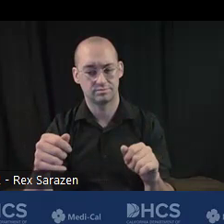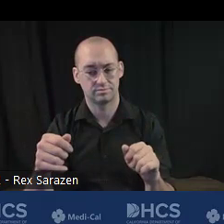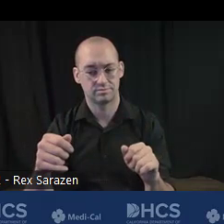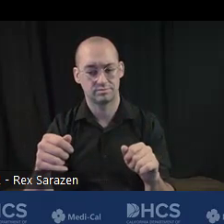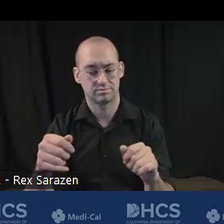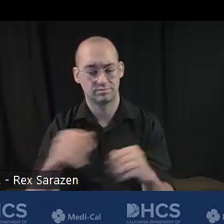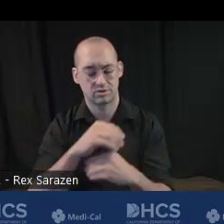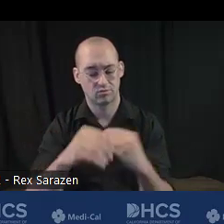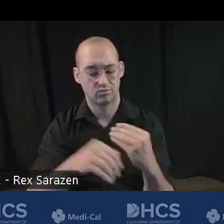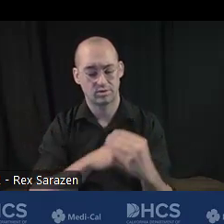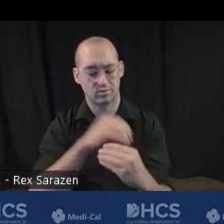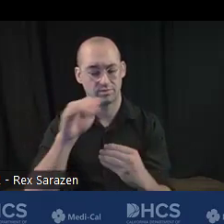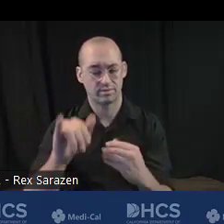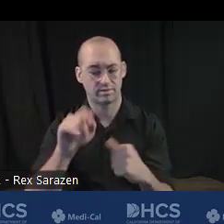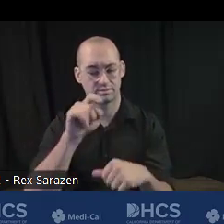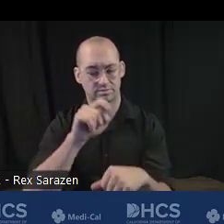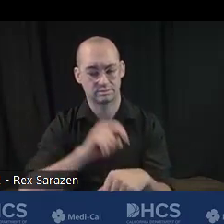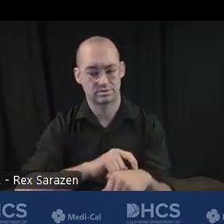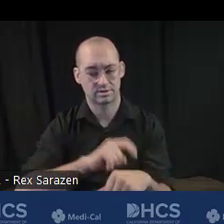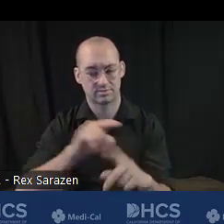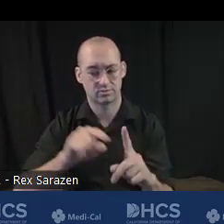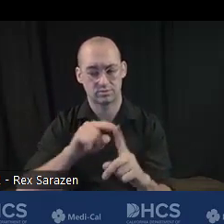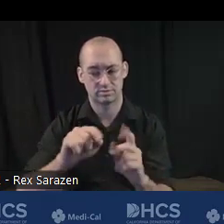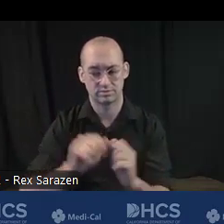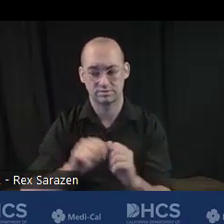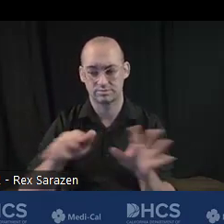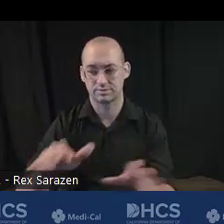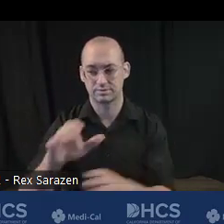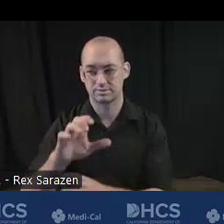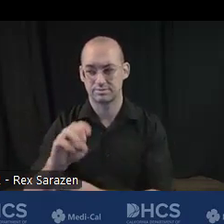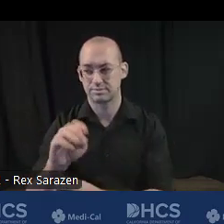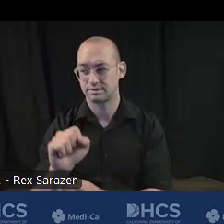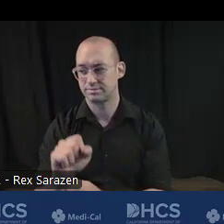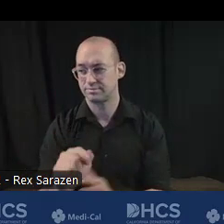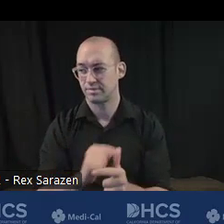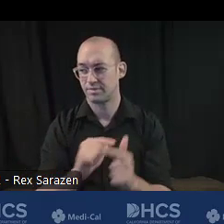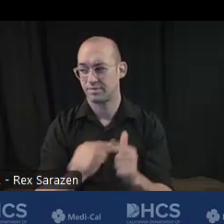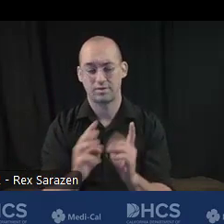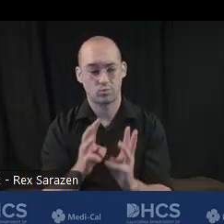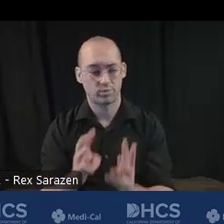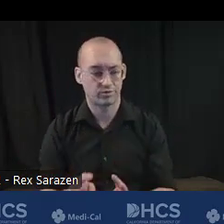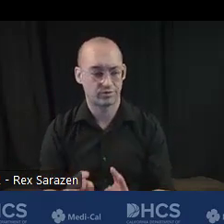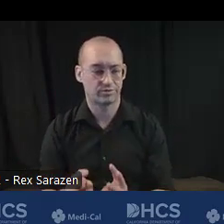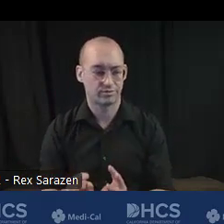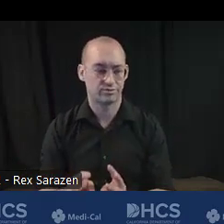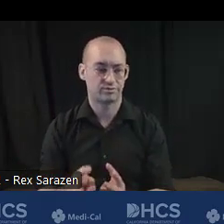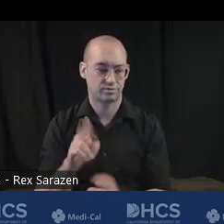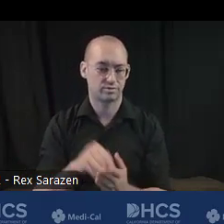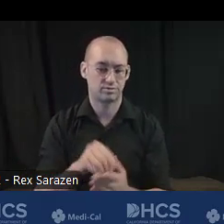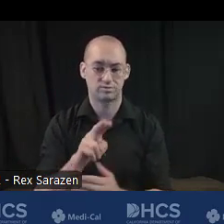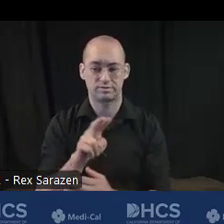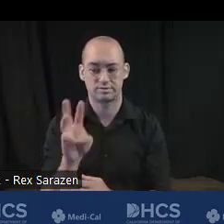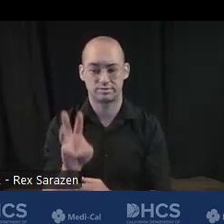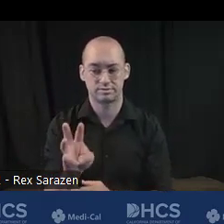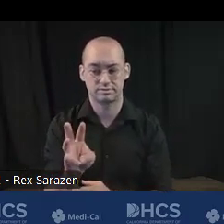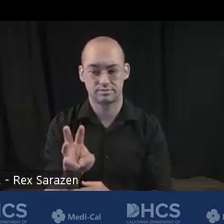around that time when we're submitting to CMS. And then in winter of 2026